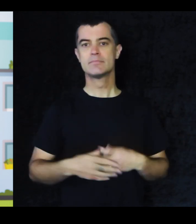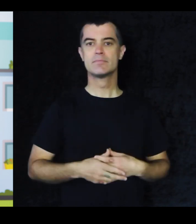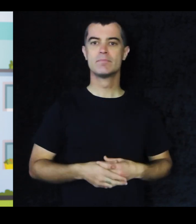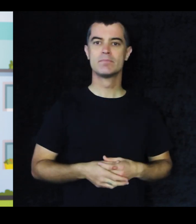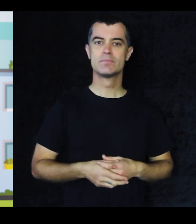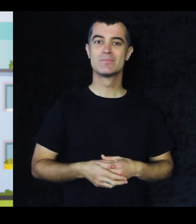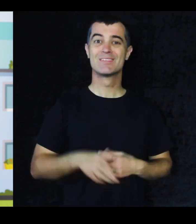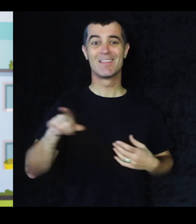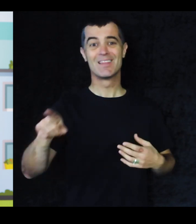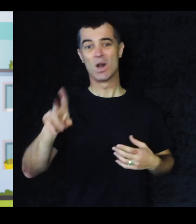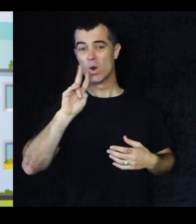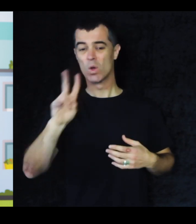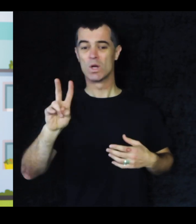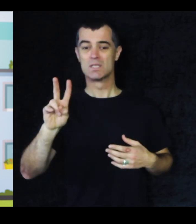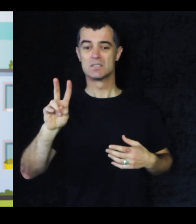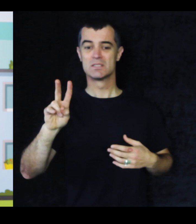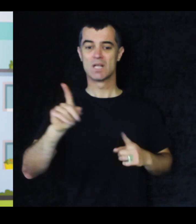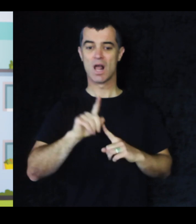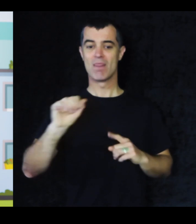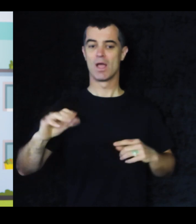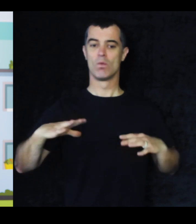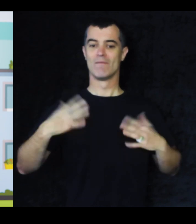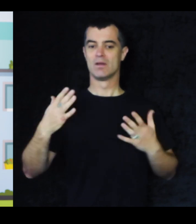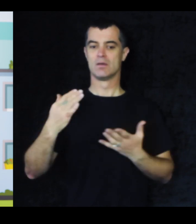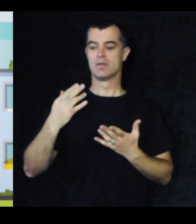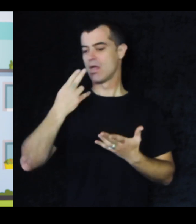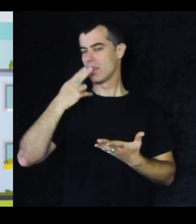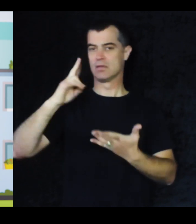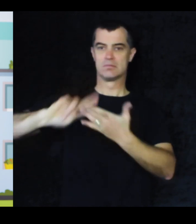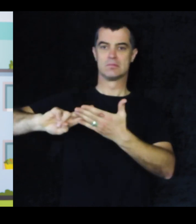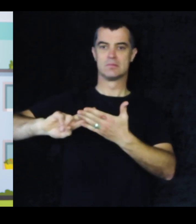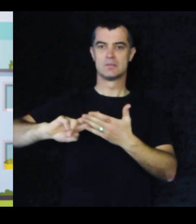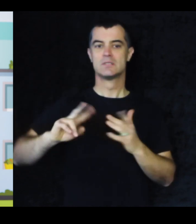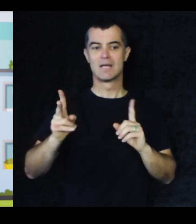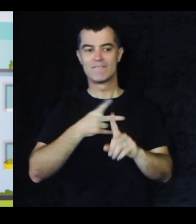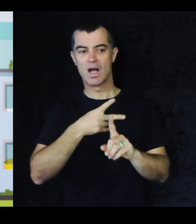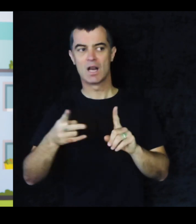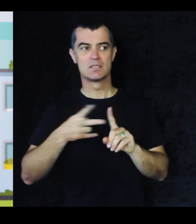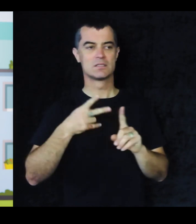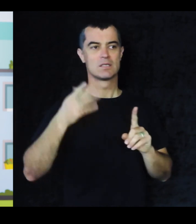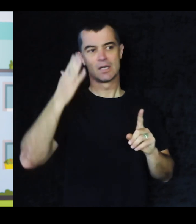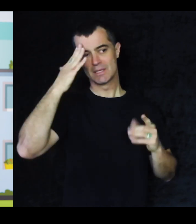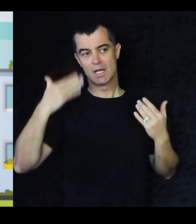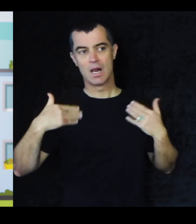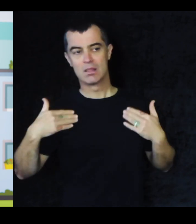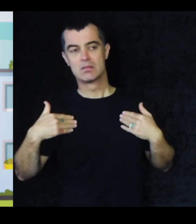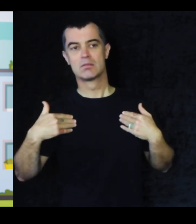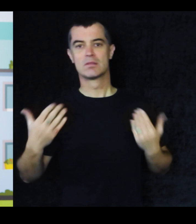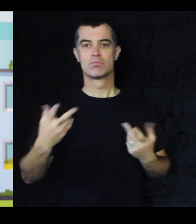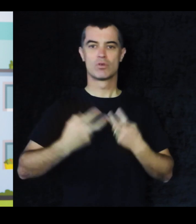illness. And that seems to be the fallback. So that stigma of violence and mental